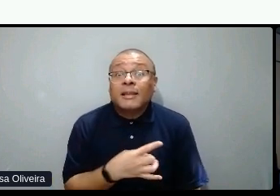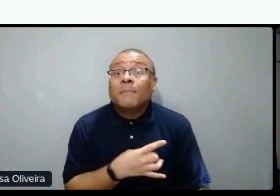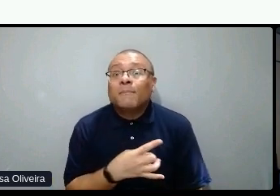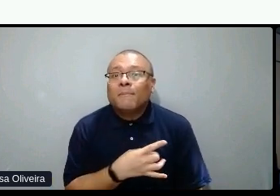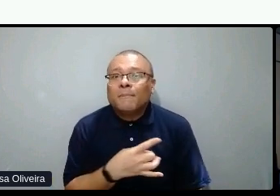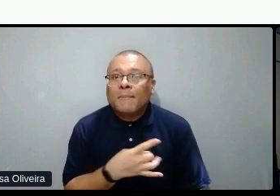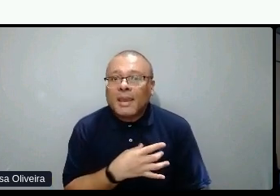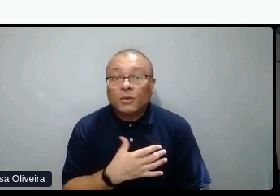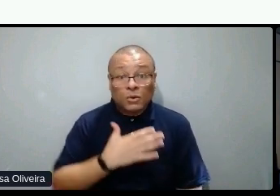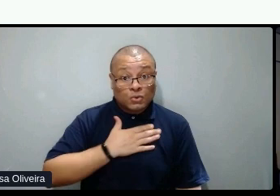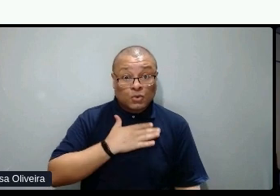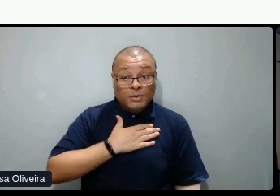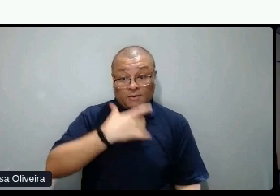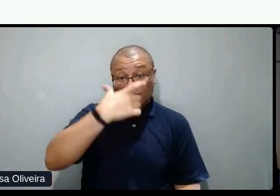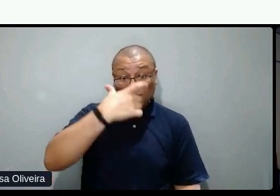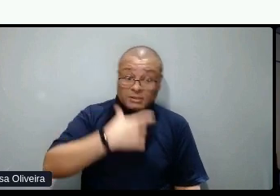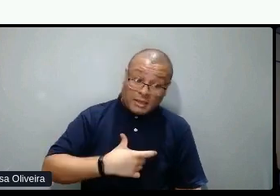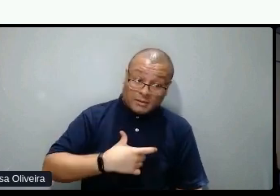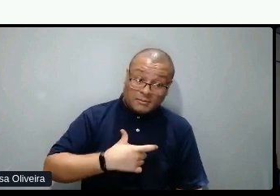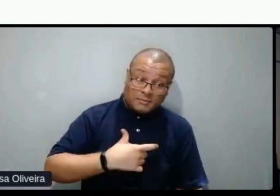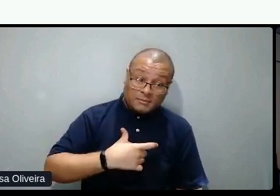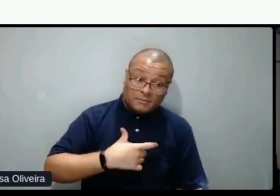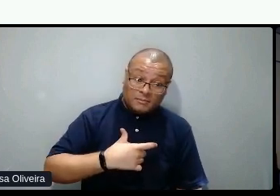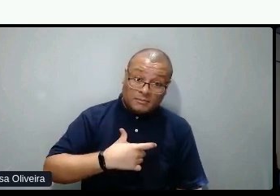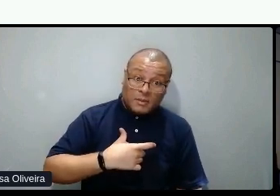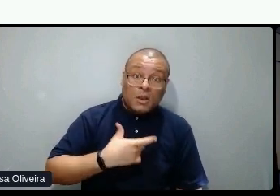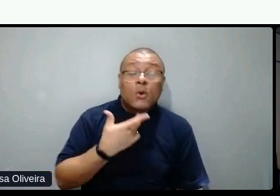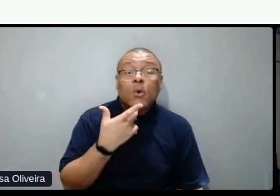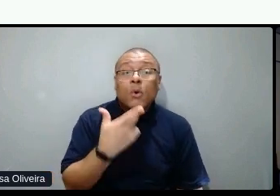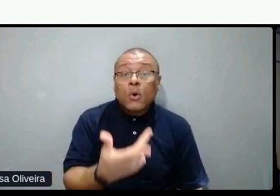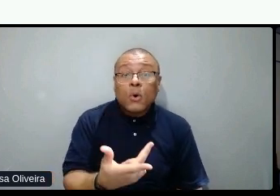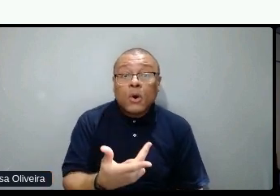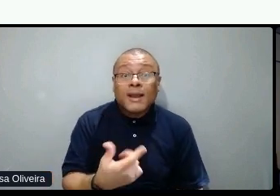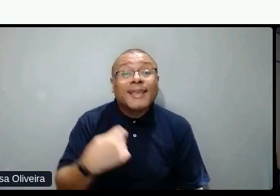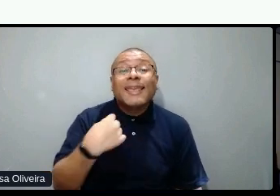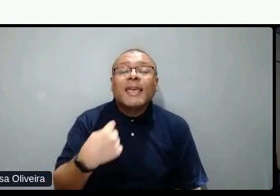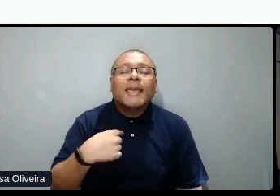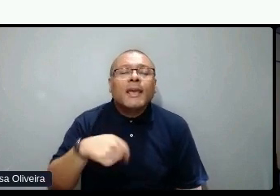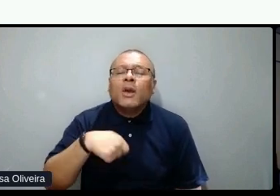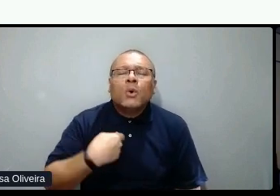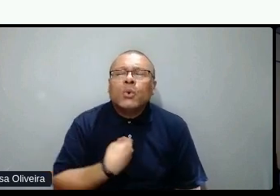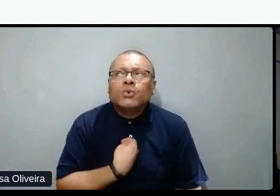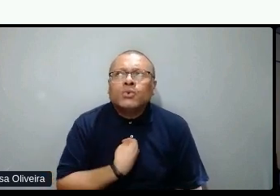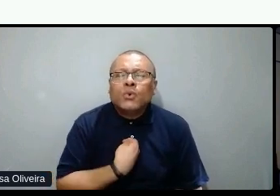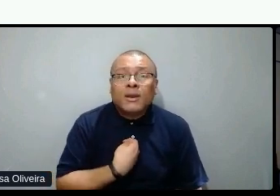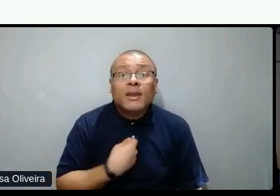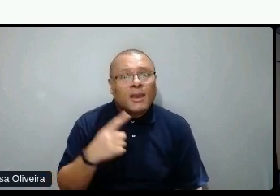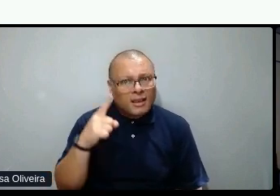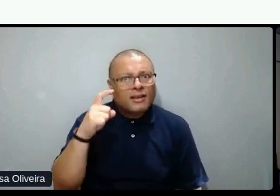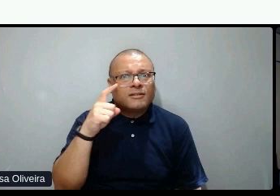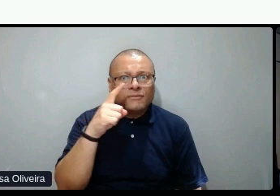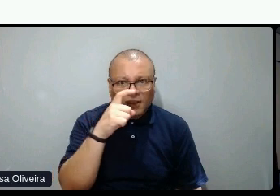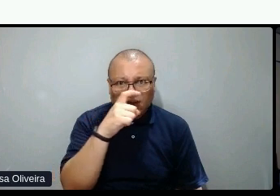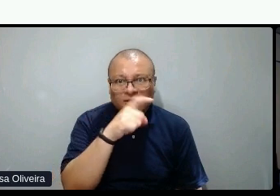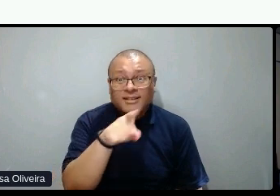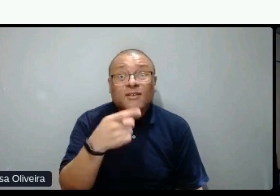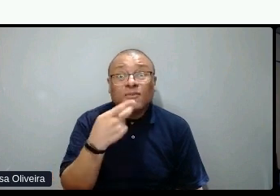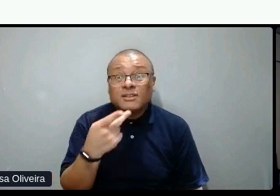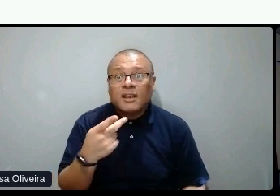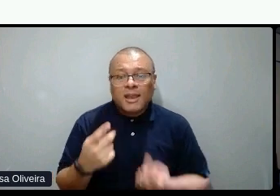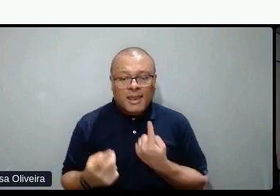be yourself. So being yourself, being who you are, which can be really hard, especially if you are different from the